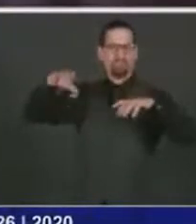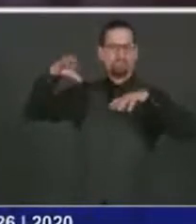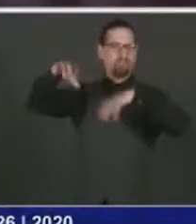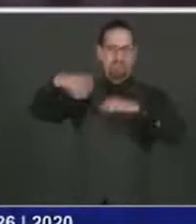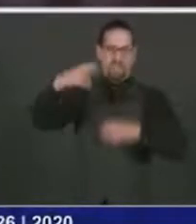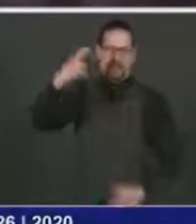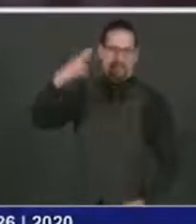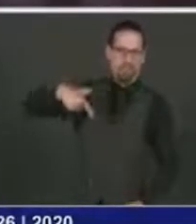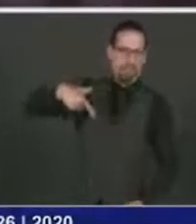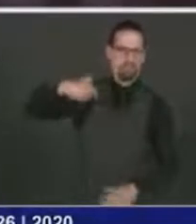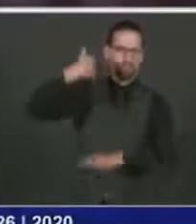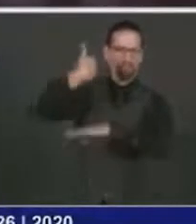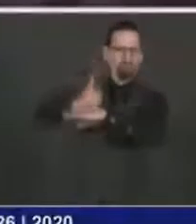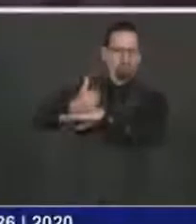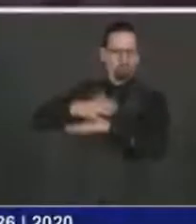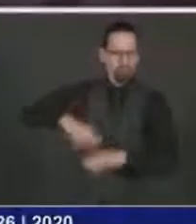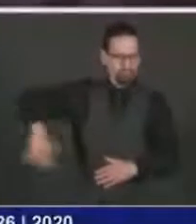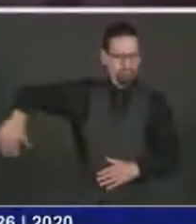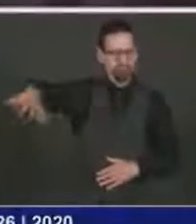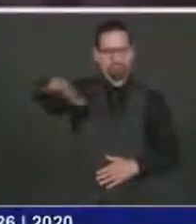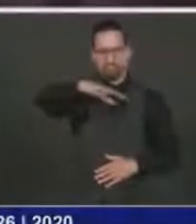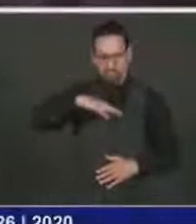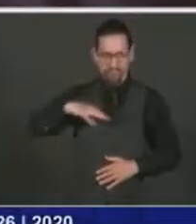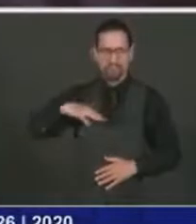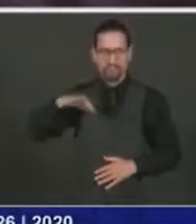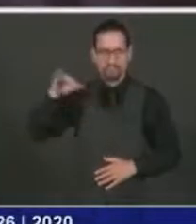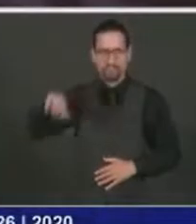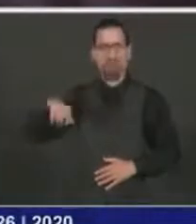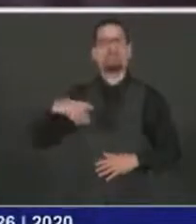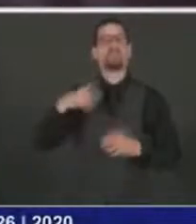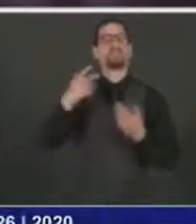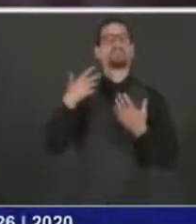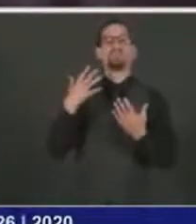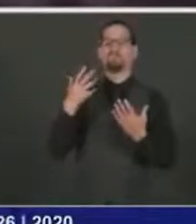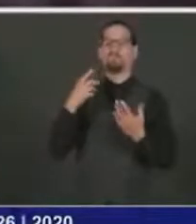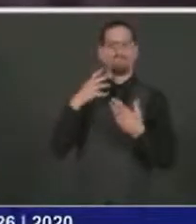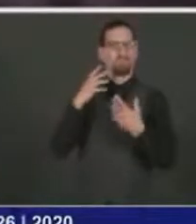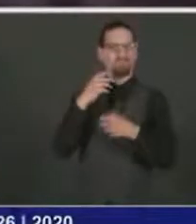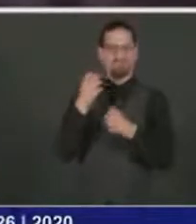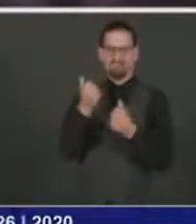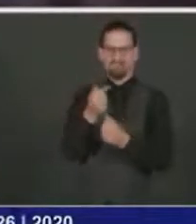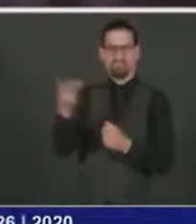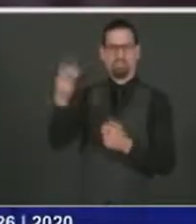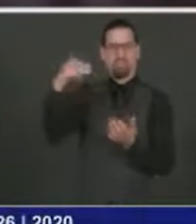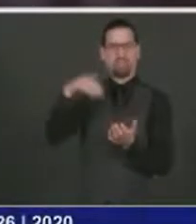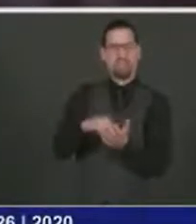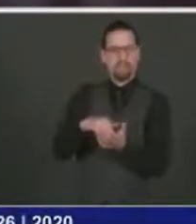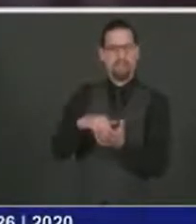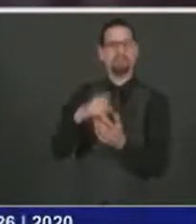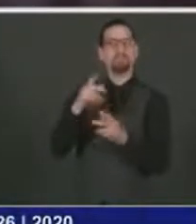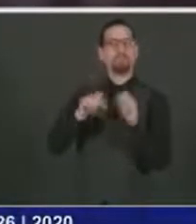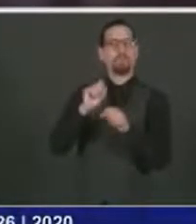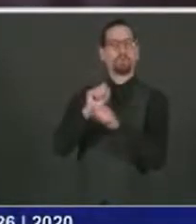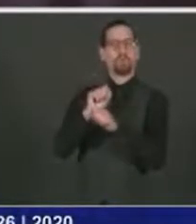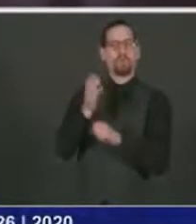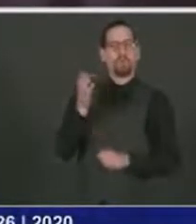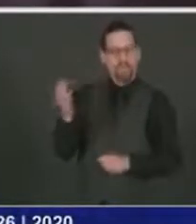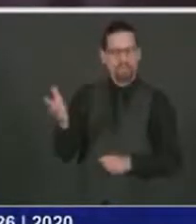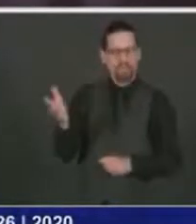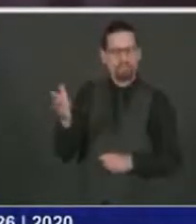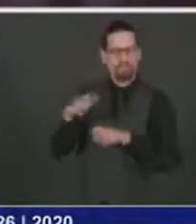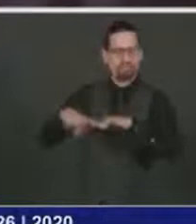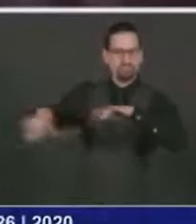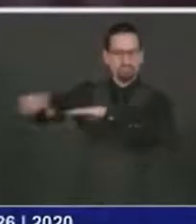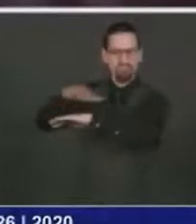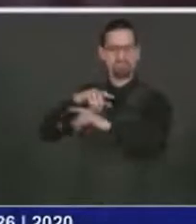with well over 1,000 people. Several thousand people are meant to work at that facility. And I was